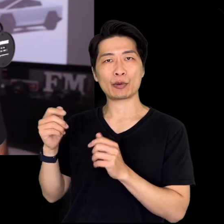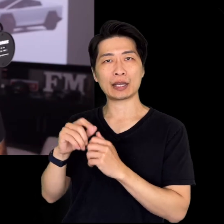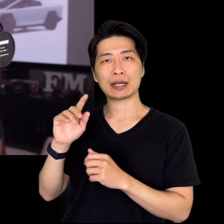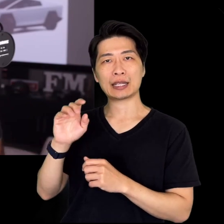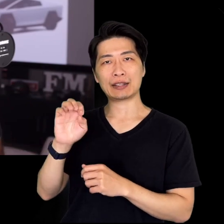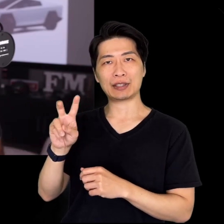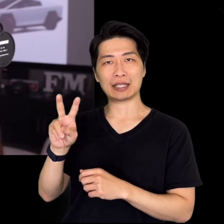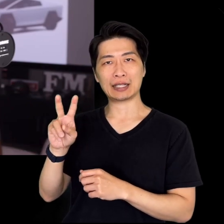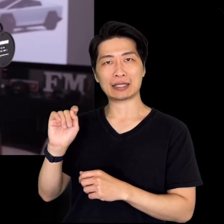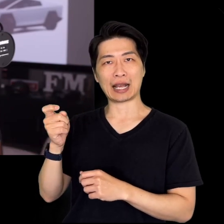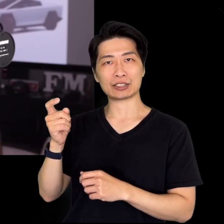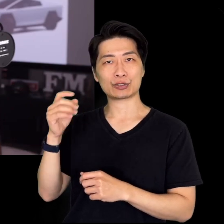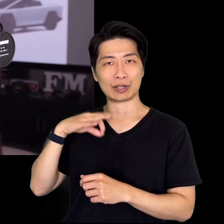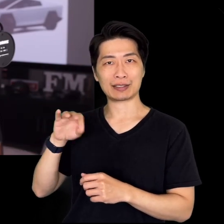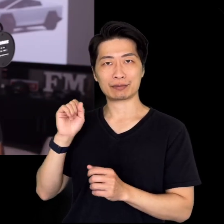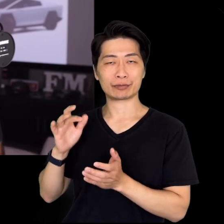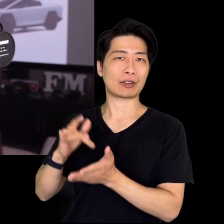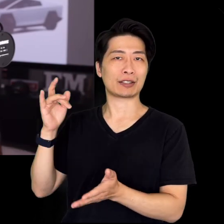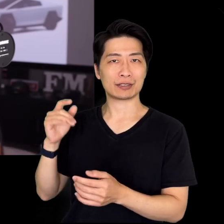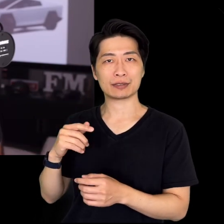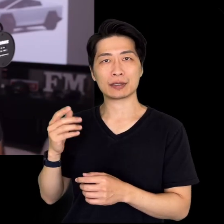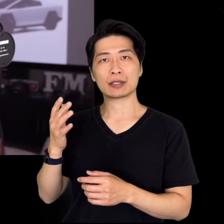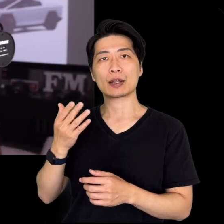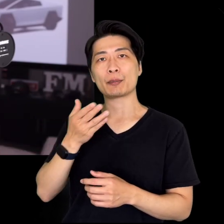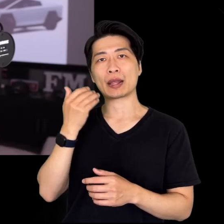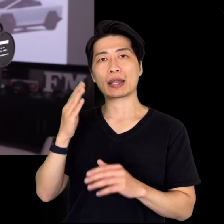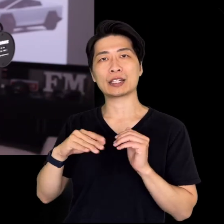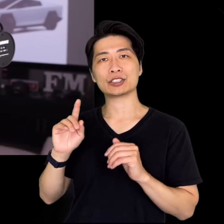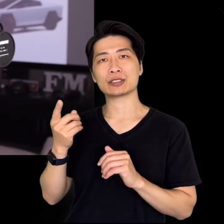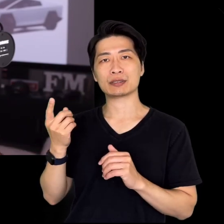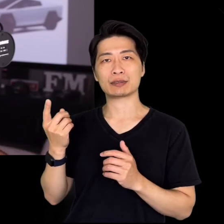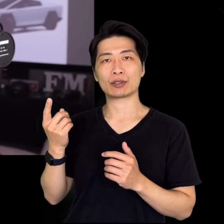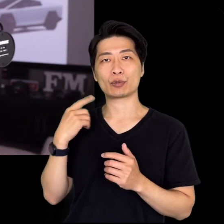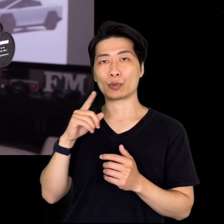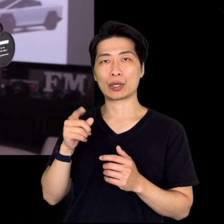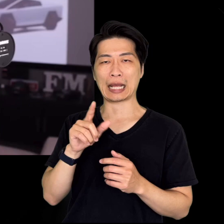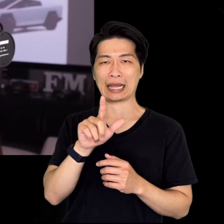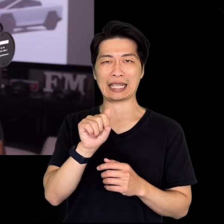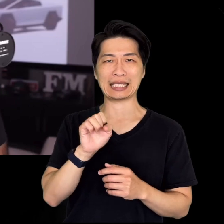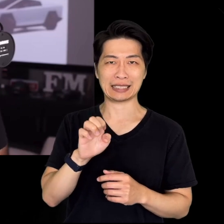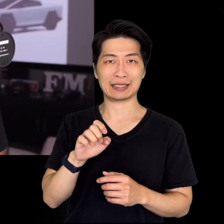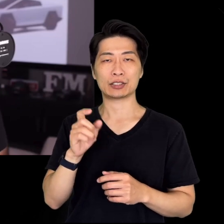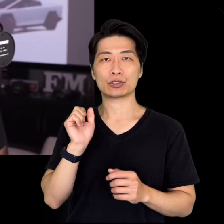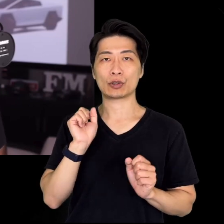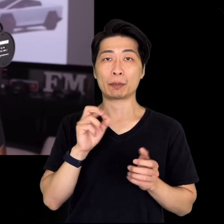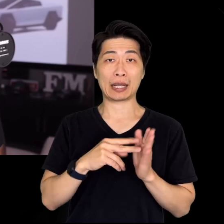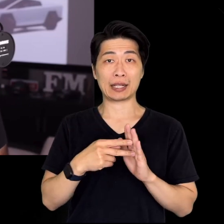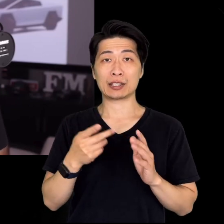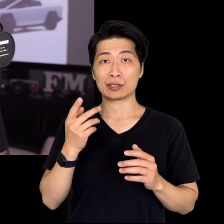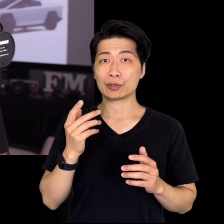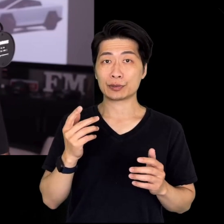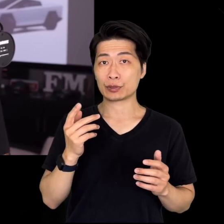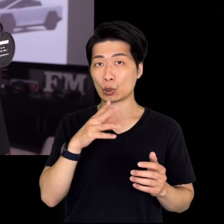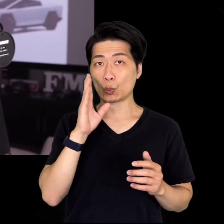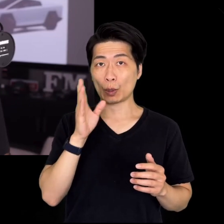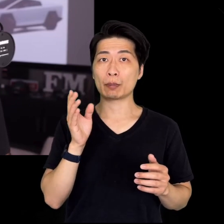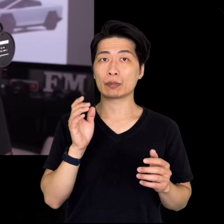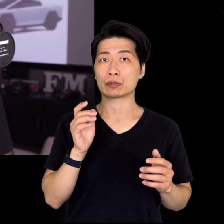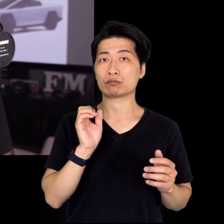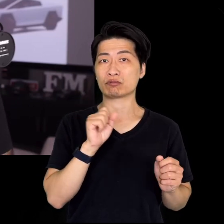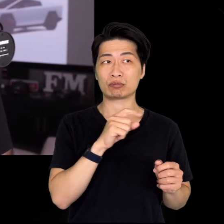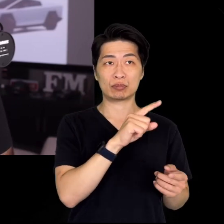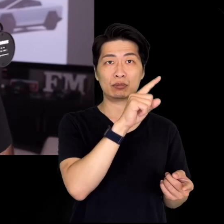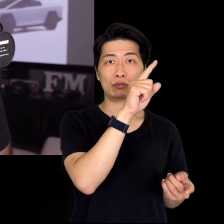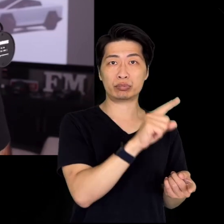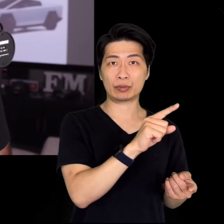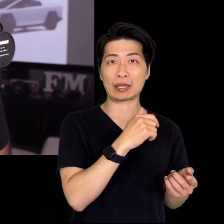advantage of the EV tax credit when people want to buy it, instead of just being able to take advantage of it when you lease it. So what that means is